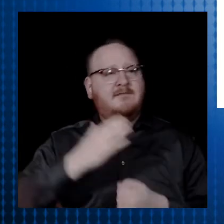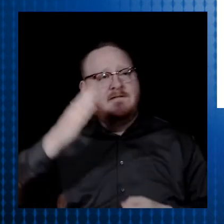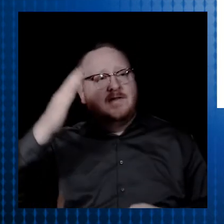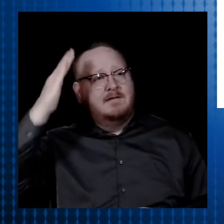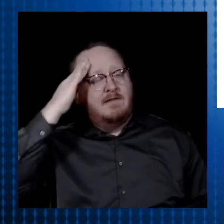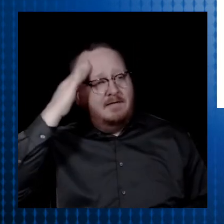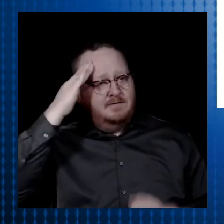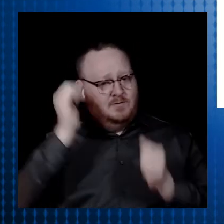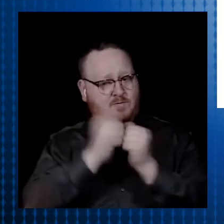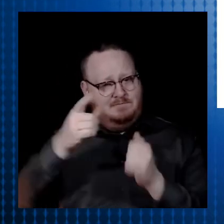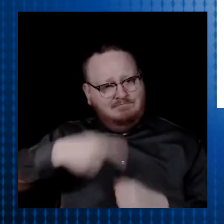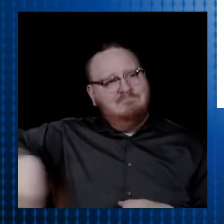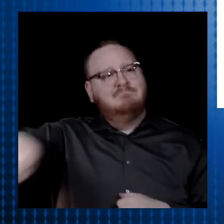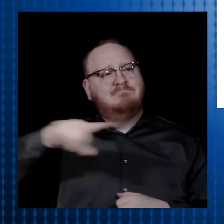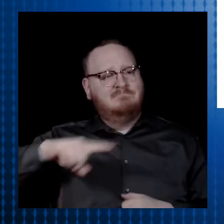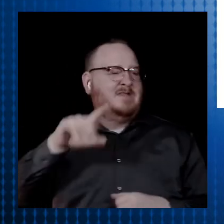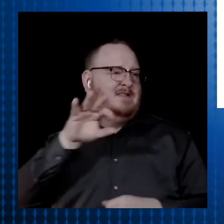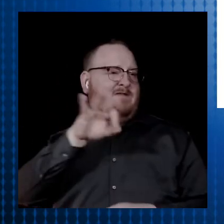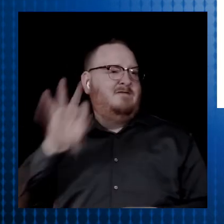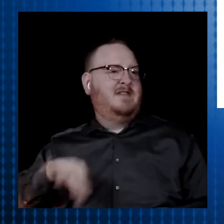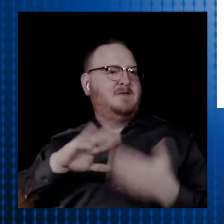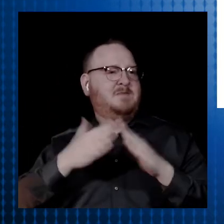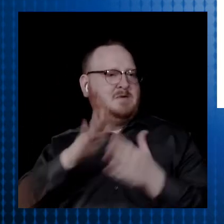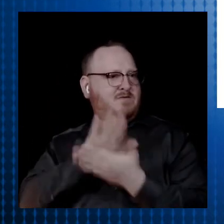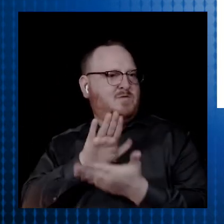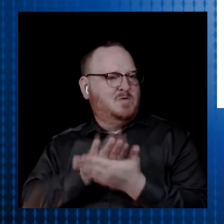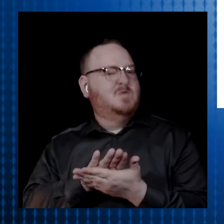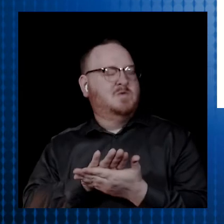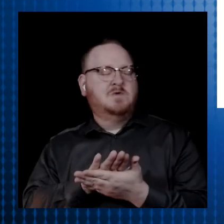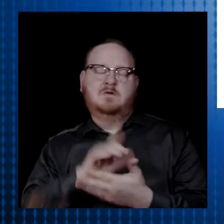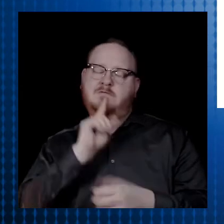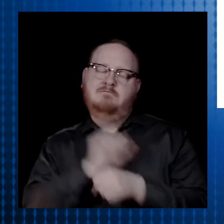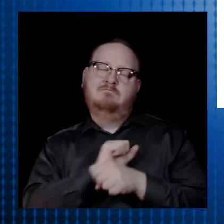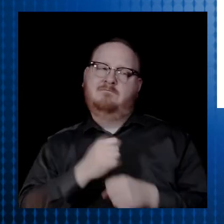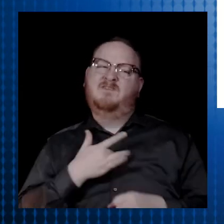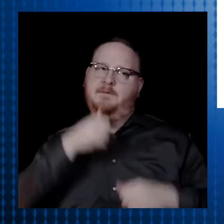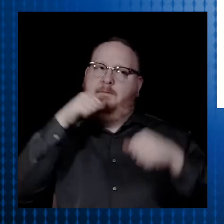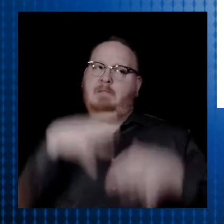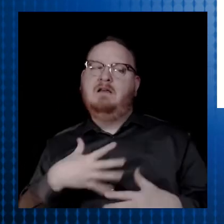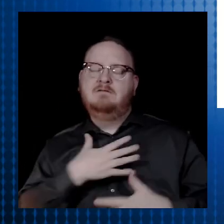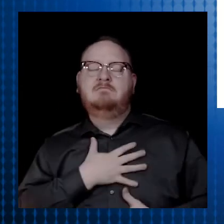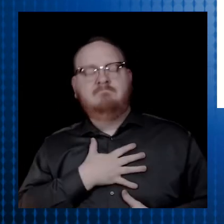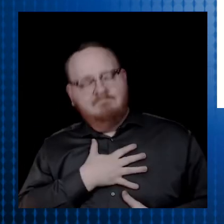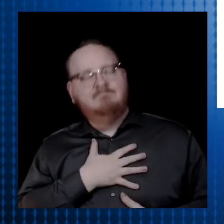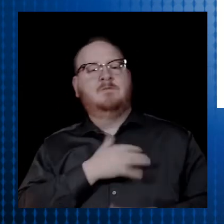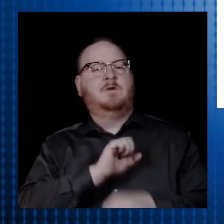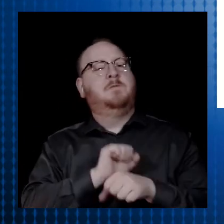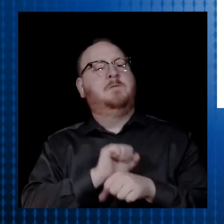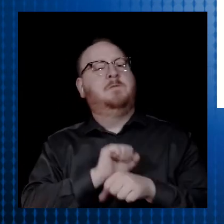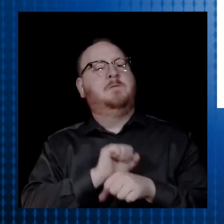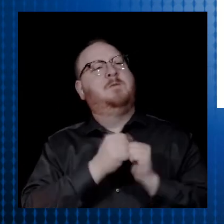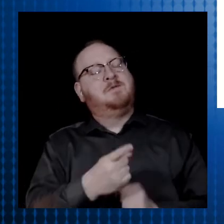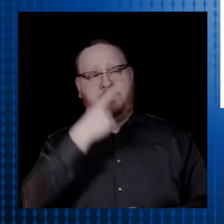of us in the Flint Community Schools and the Flint community. We are truly blessed to have worked with you. Won't you